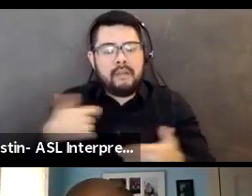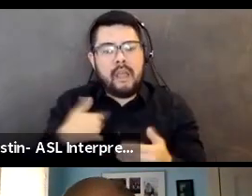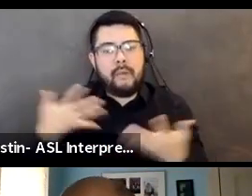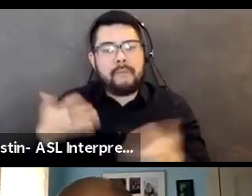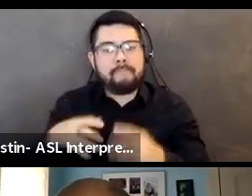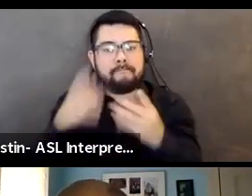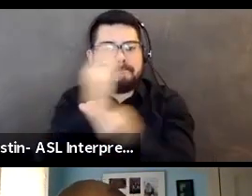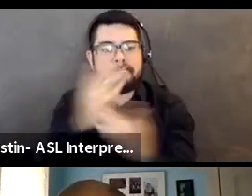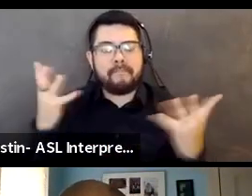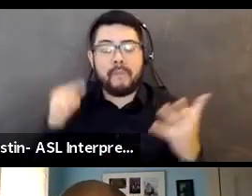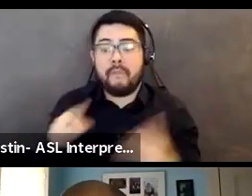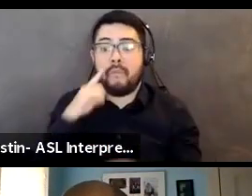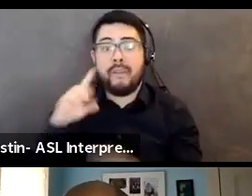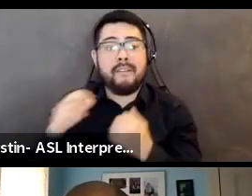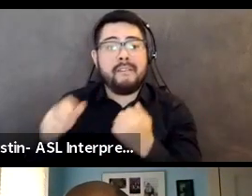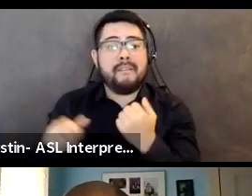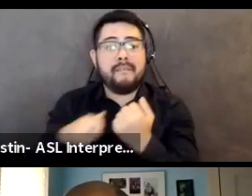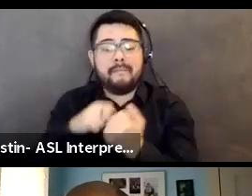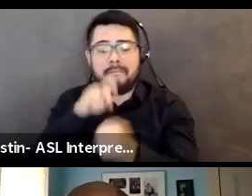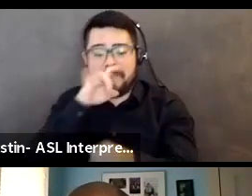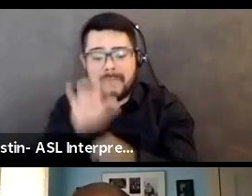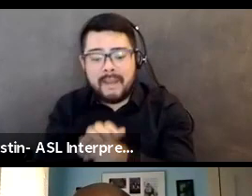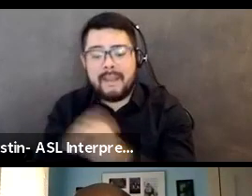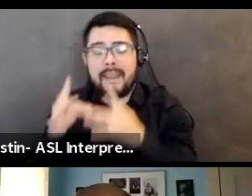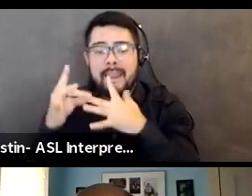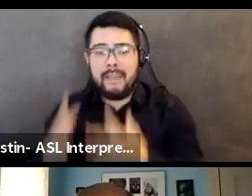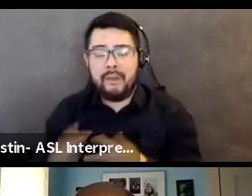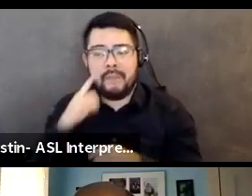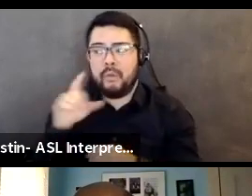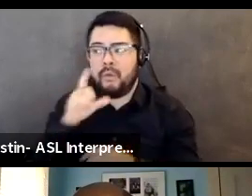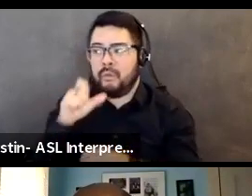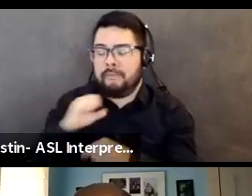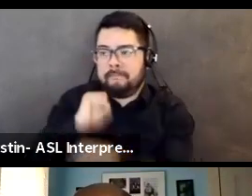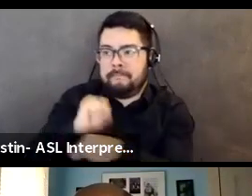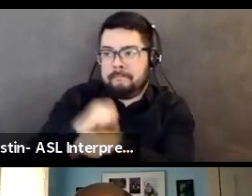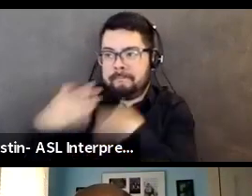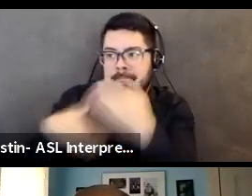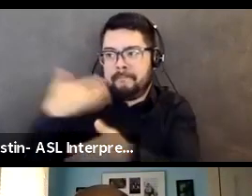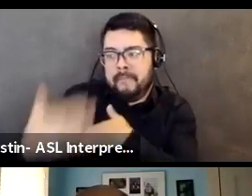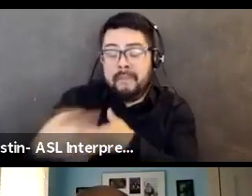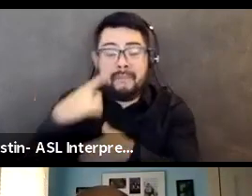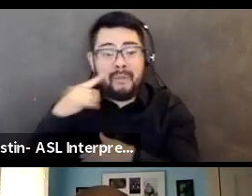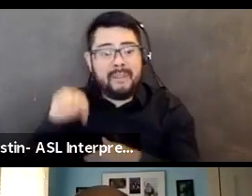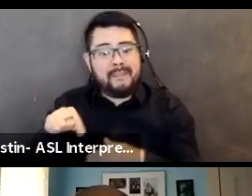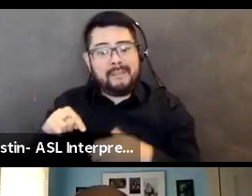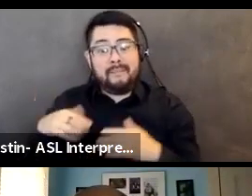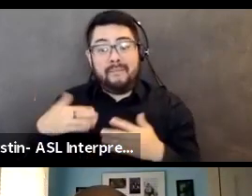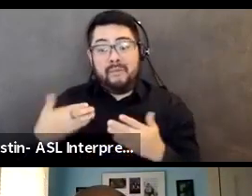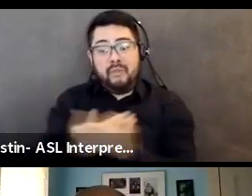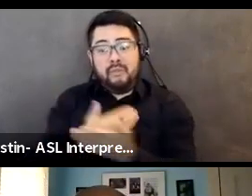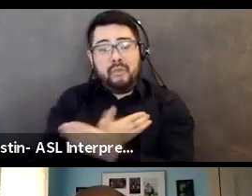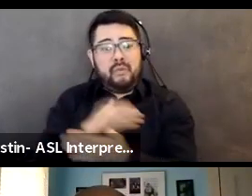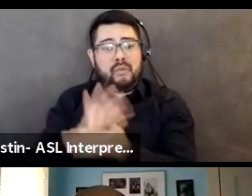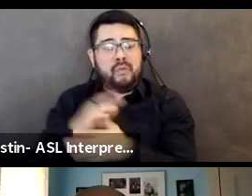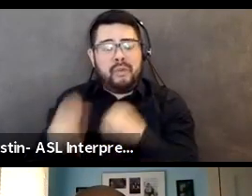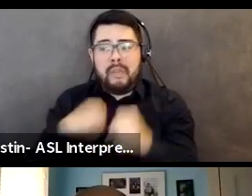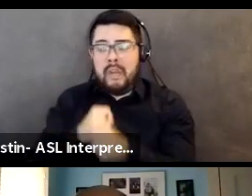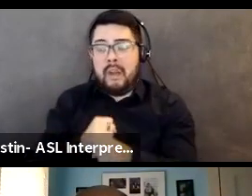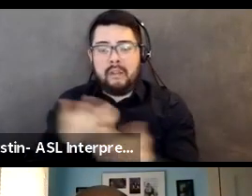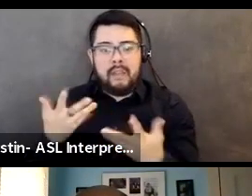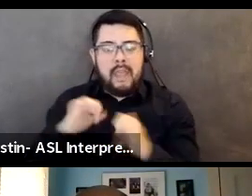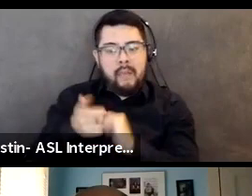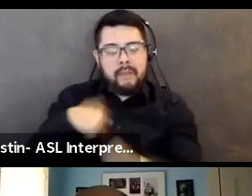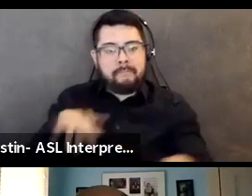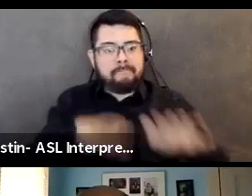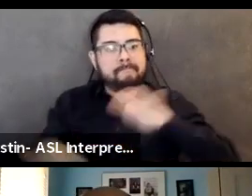educators in public charter schools who have put in countless hours to prepare for a very unprecedented start to the new school year inc is a